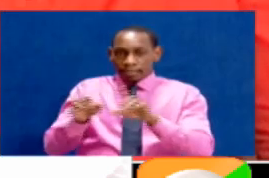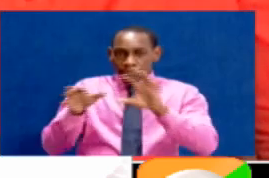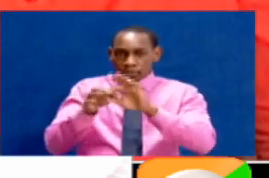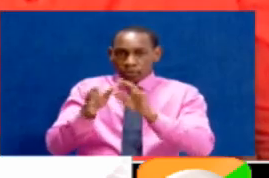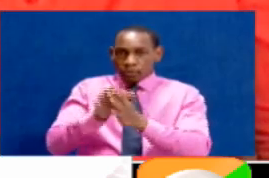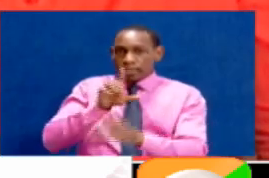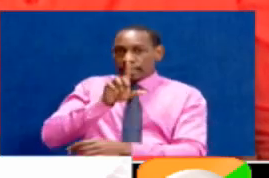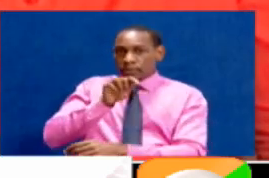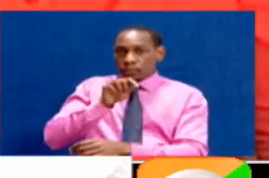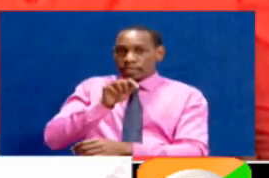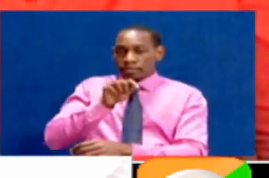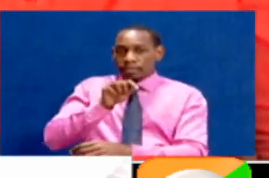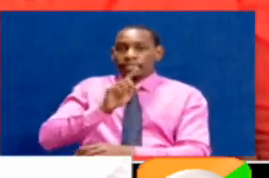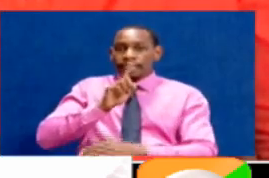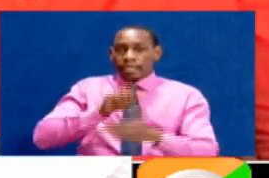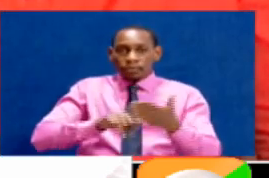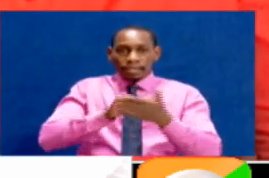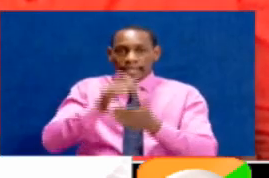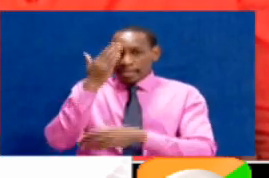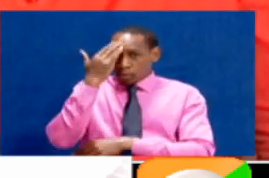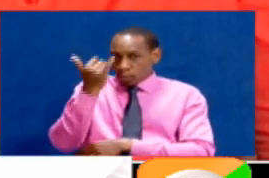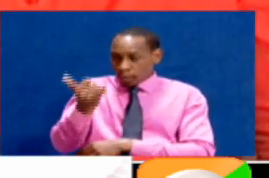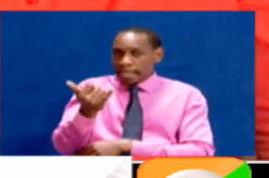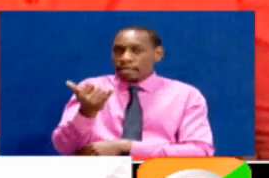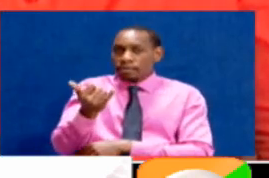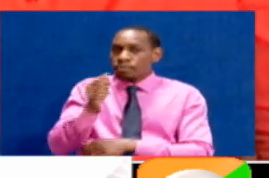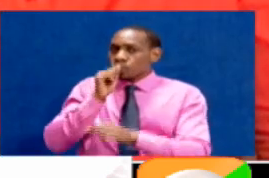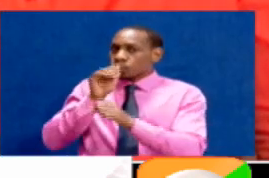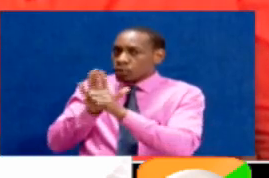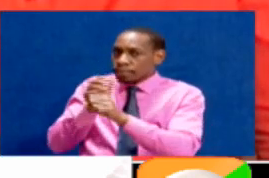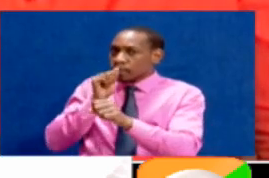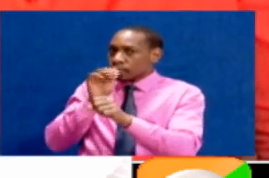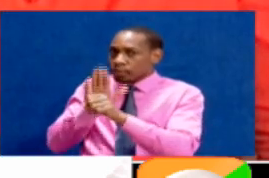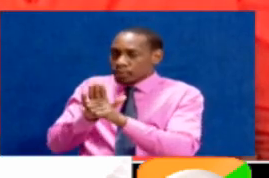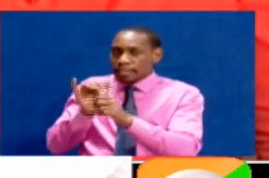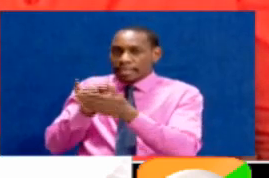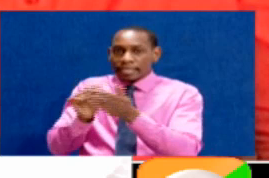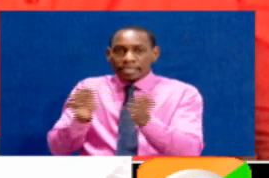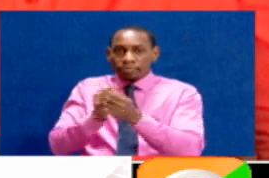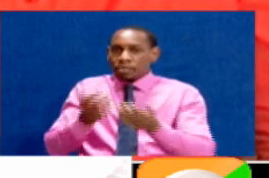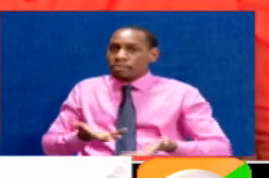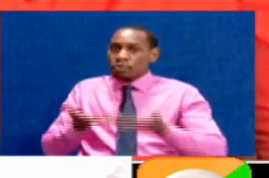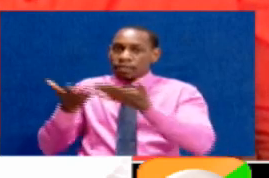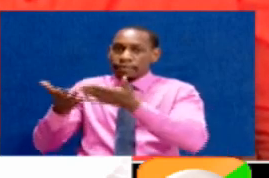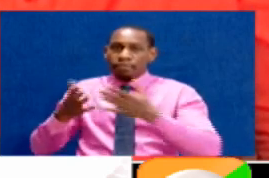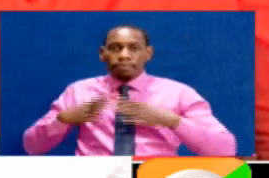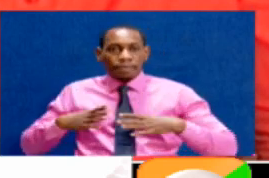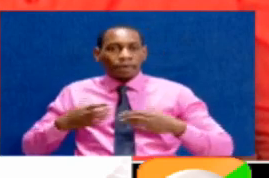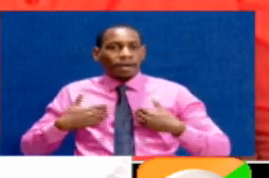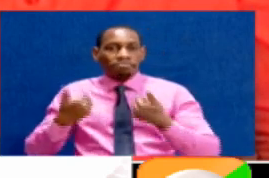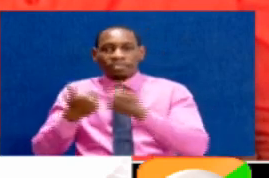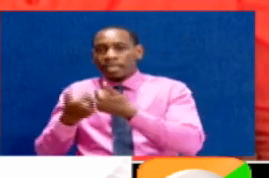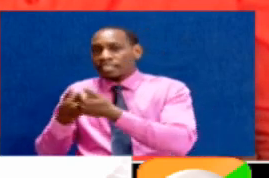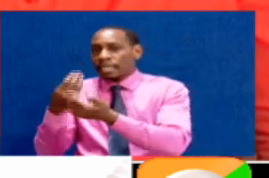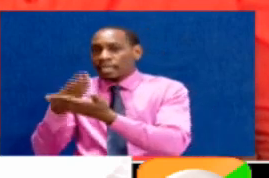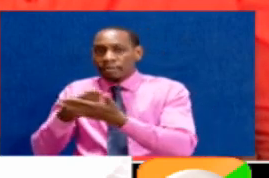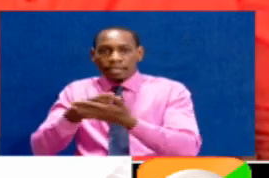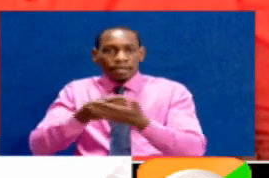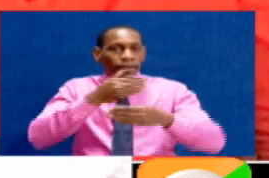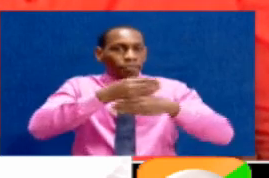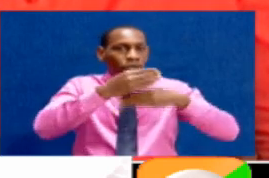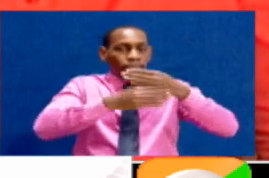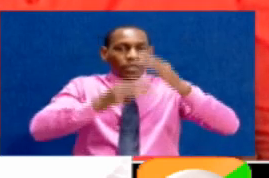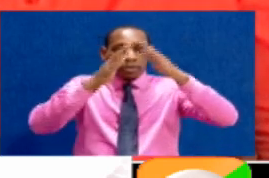with a tweet from Alexander Kimani saying, why would they make promises they can't keep? People struggle to look for money to set up a